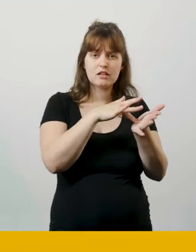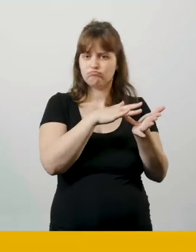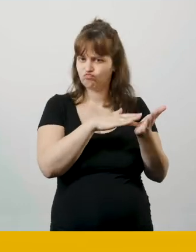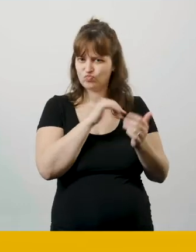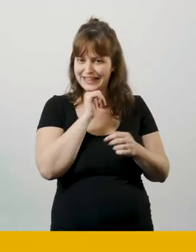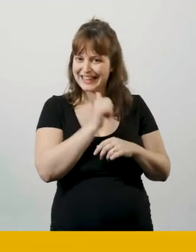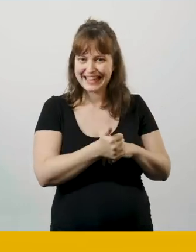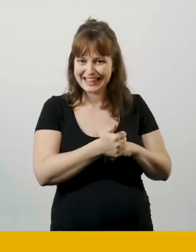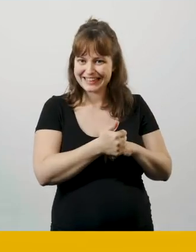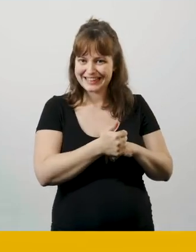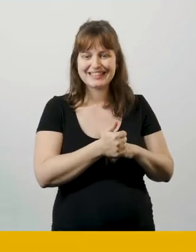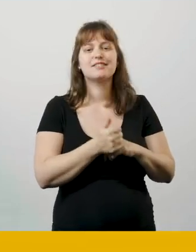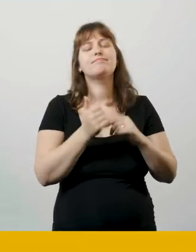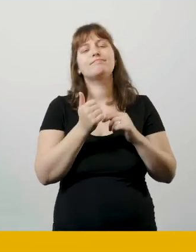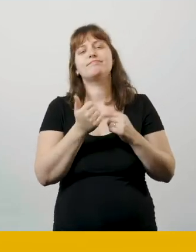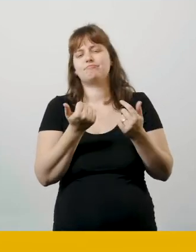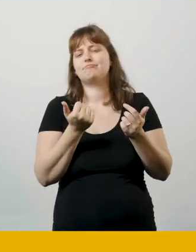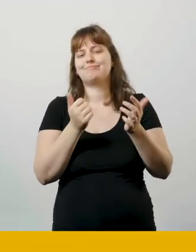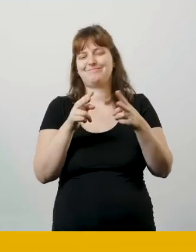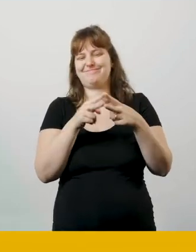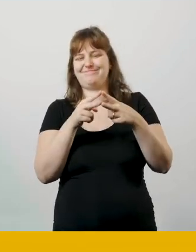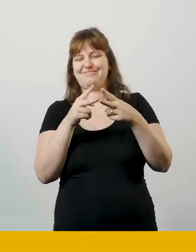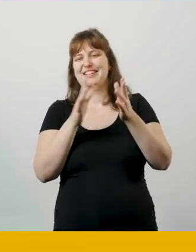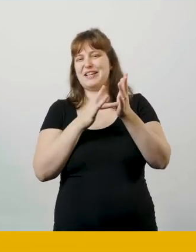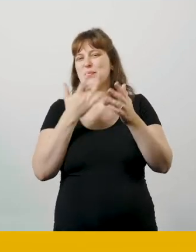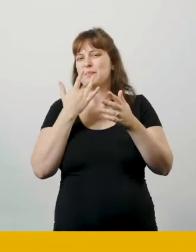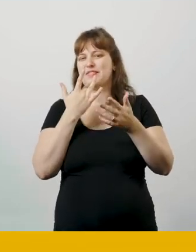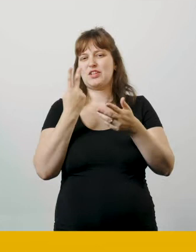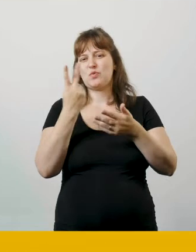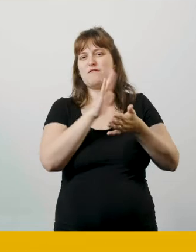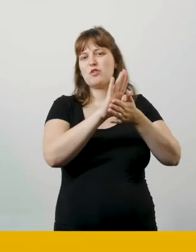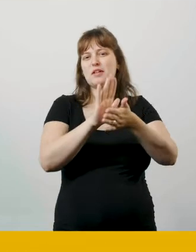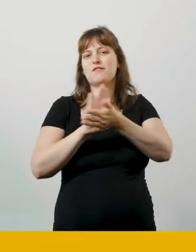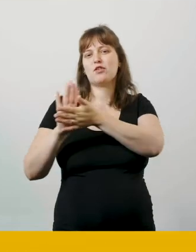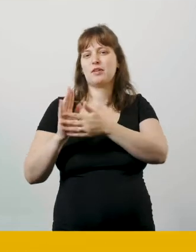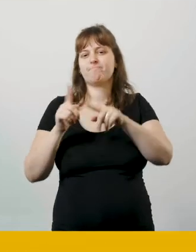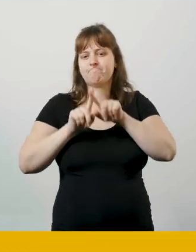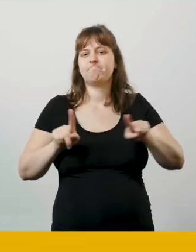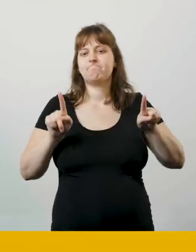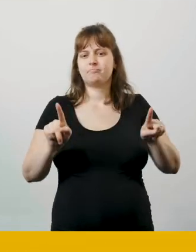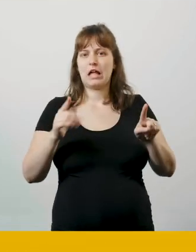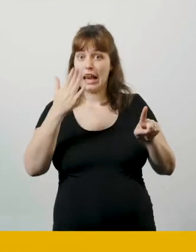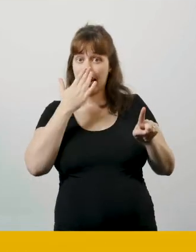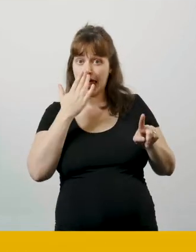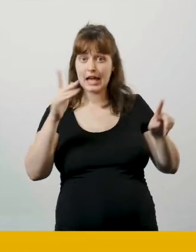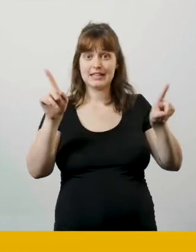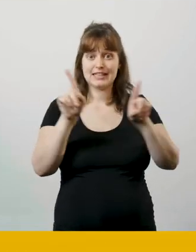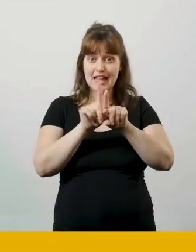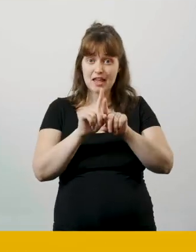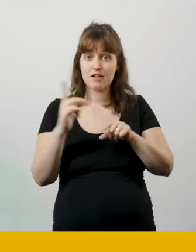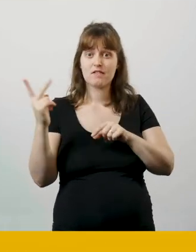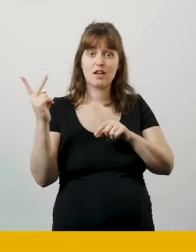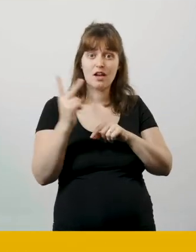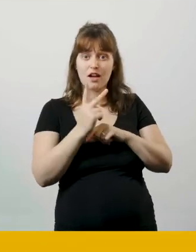So I really wanted to use these two examples that maybe could